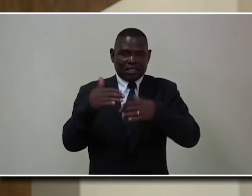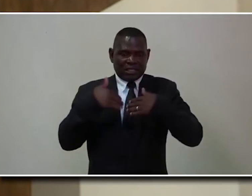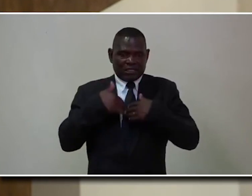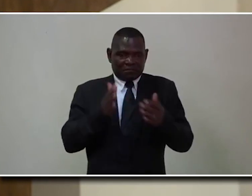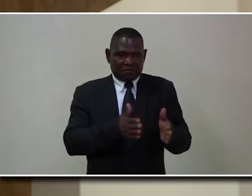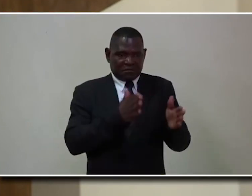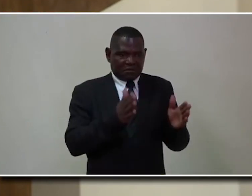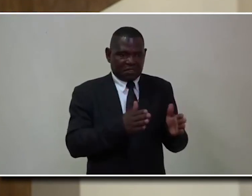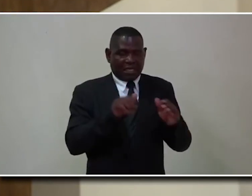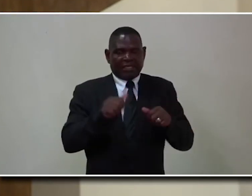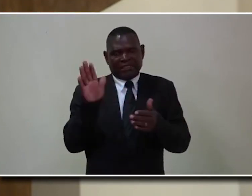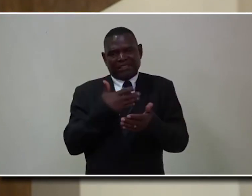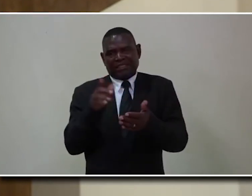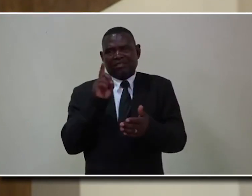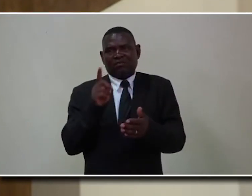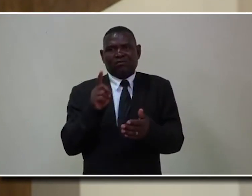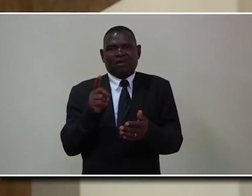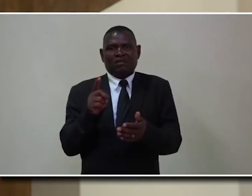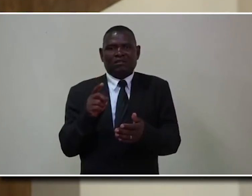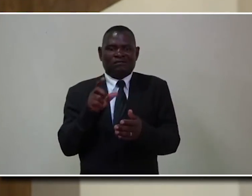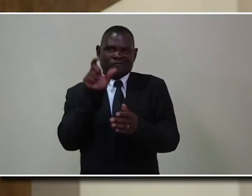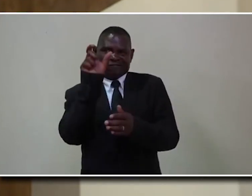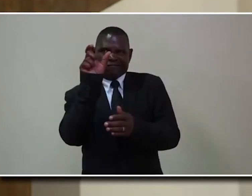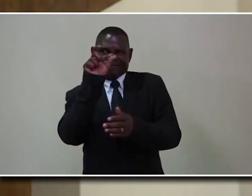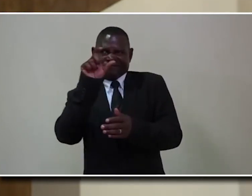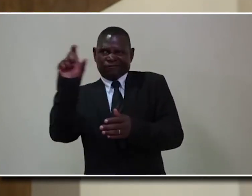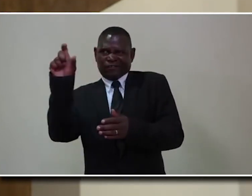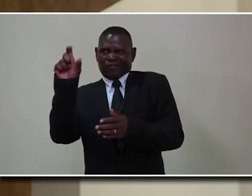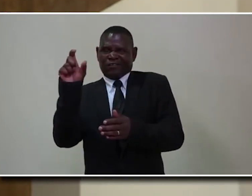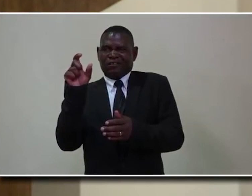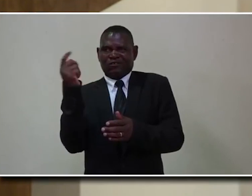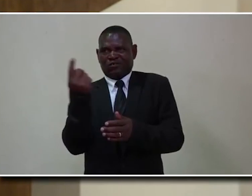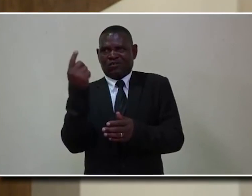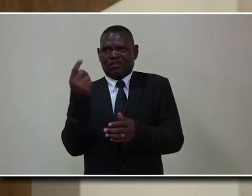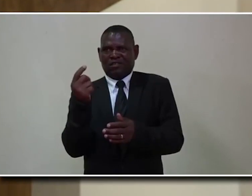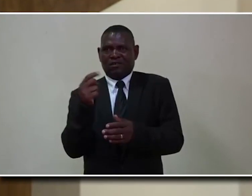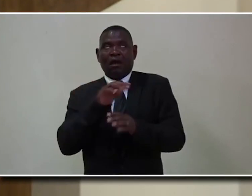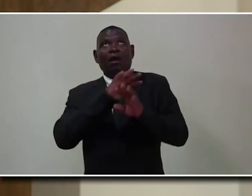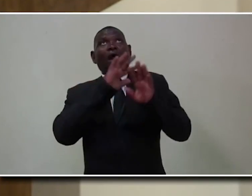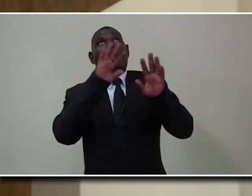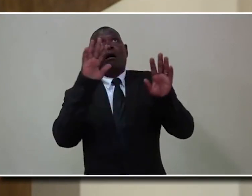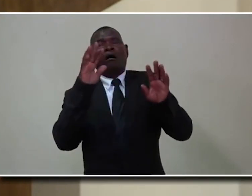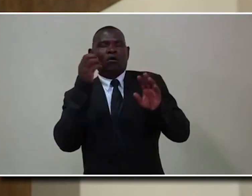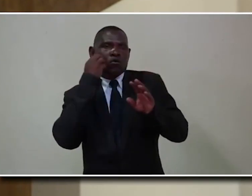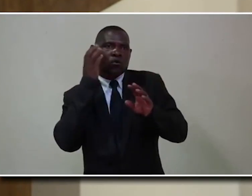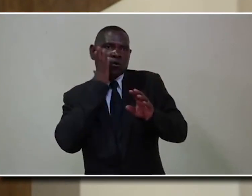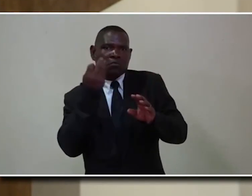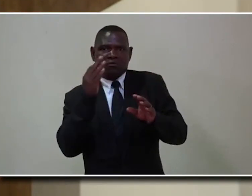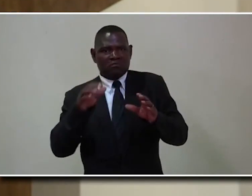sing one verse only, All the Home of My Soul is on High. So pano munga mpingo tizaimba ndime imodzi yoka ya